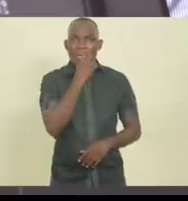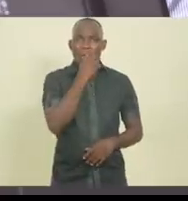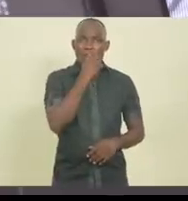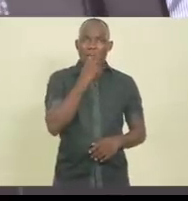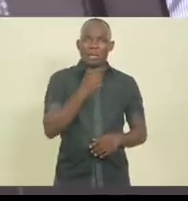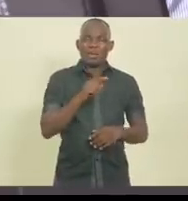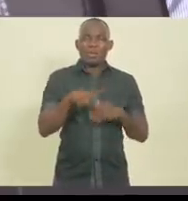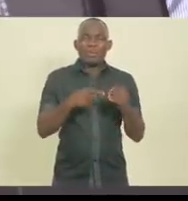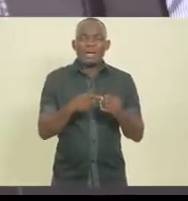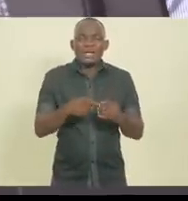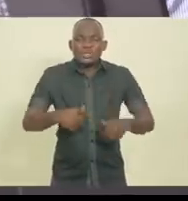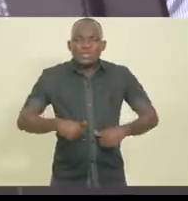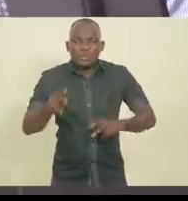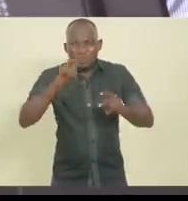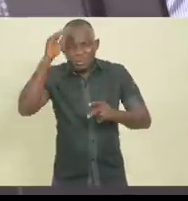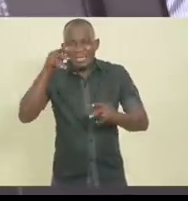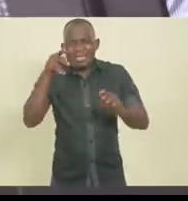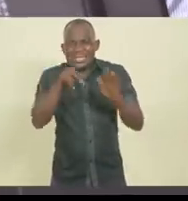What about the young people he killed?